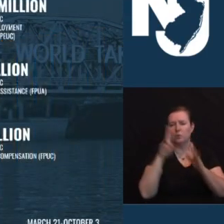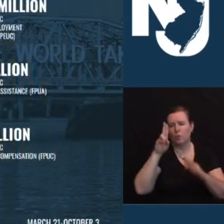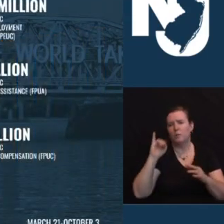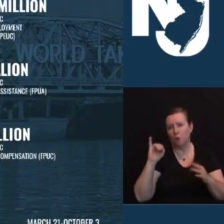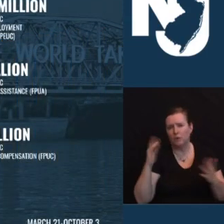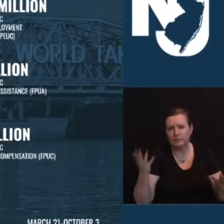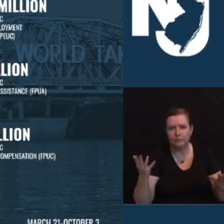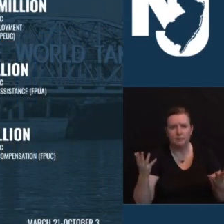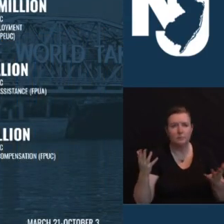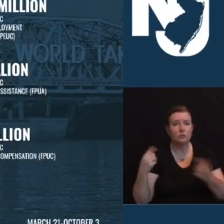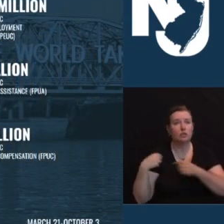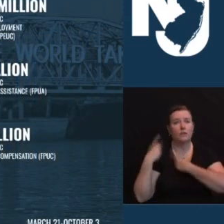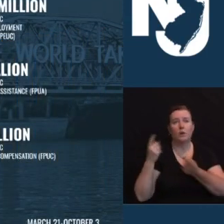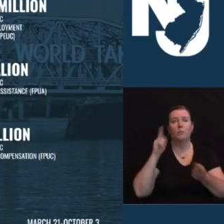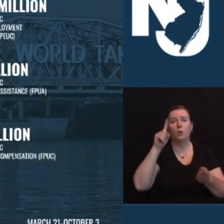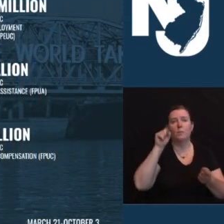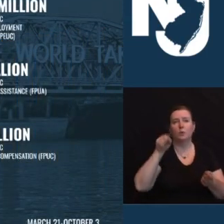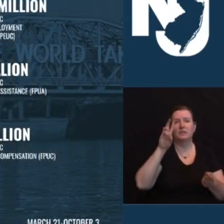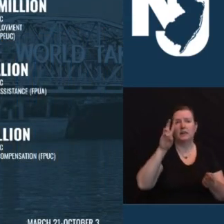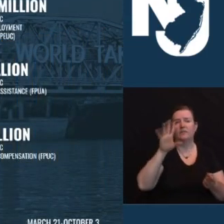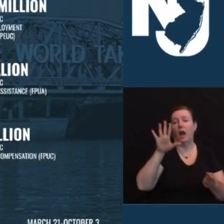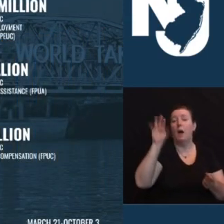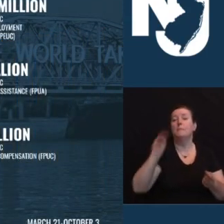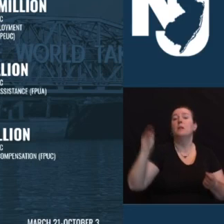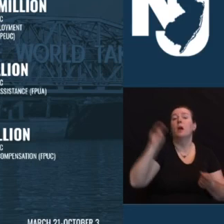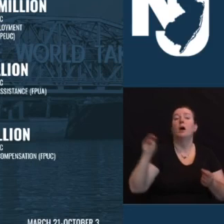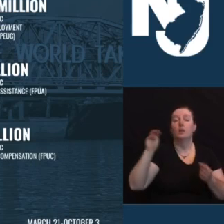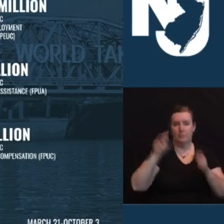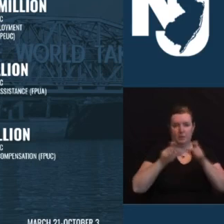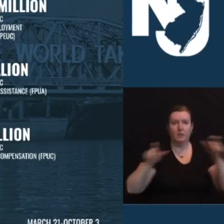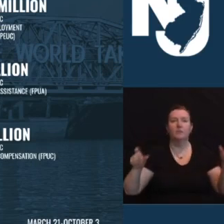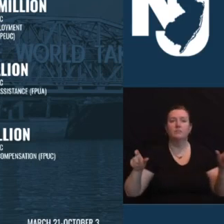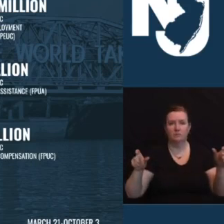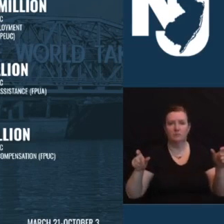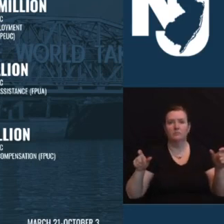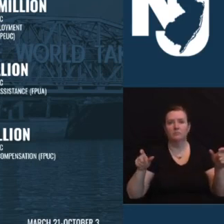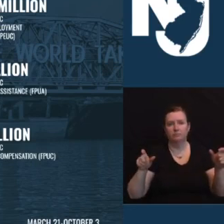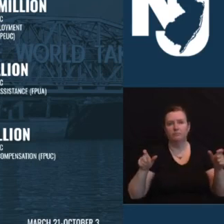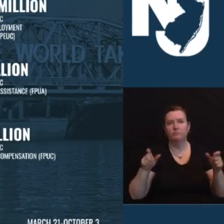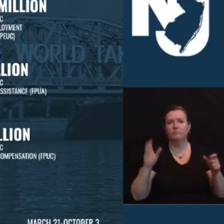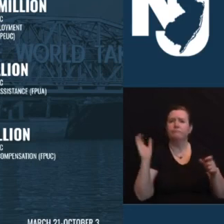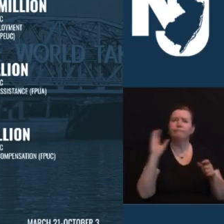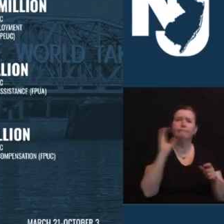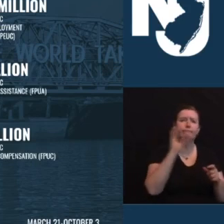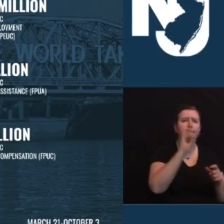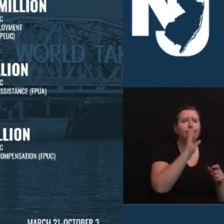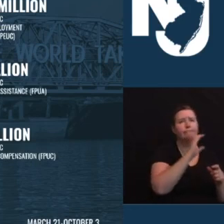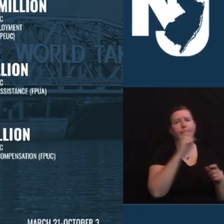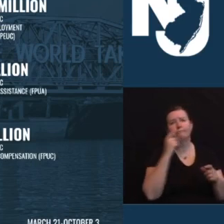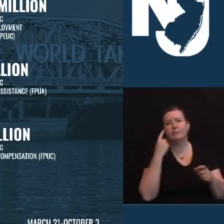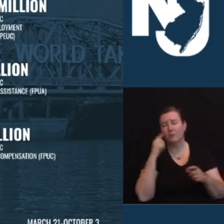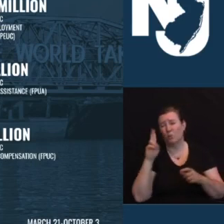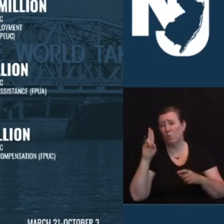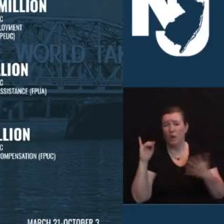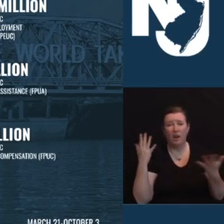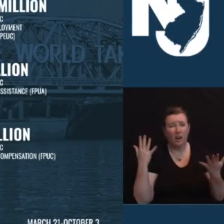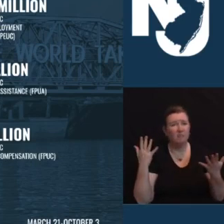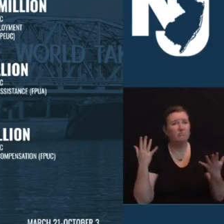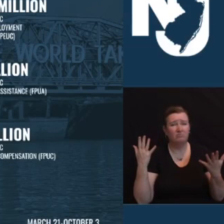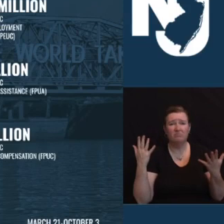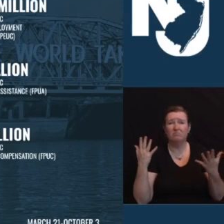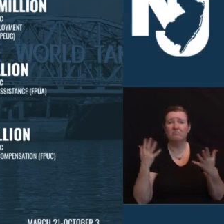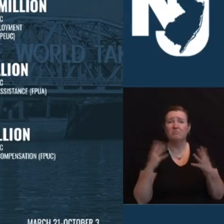1.65 million New Jerseyans have sought unemployment benefits since the beginning of the public health emergency in March, and the Department of